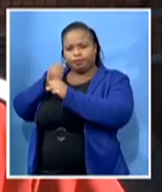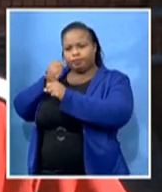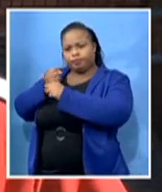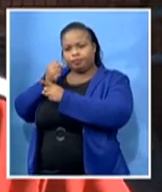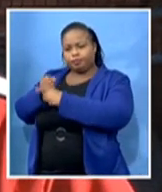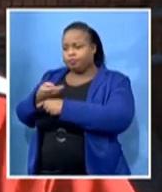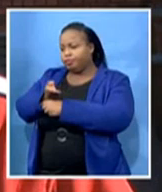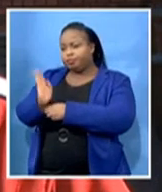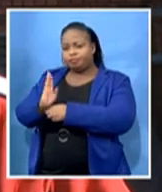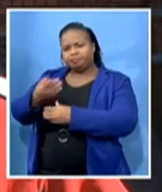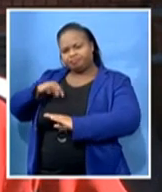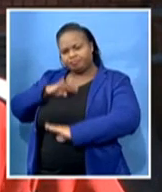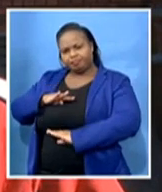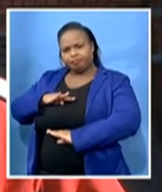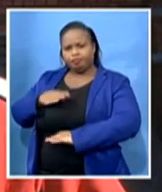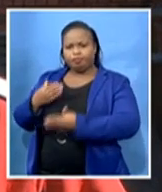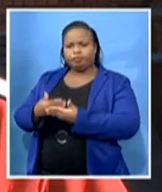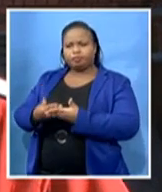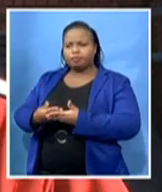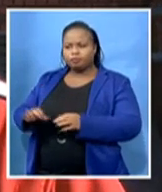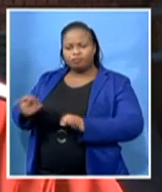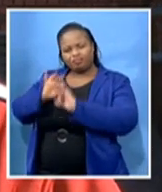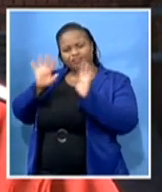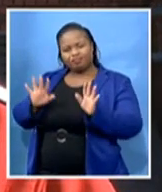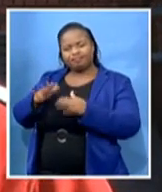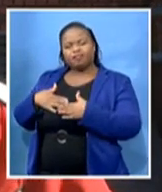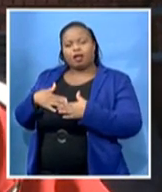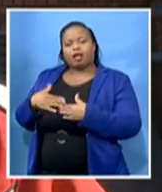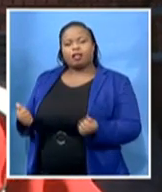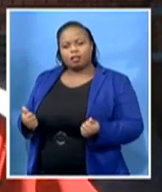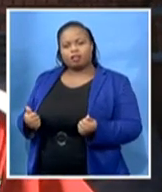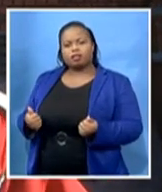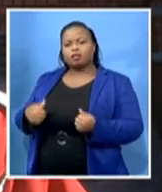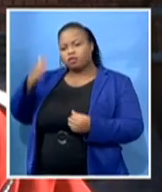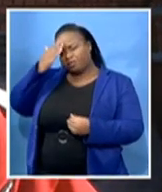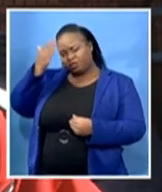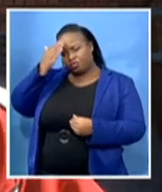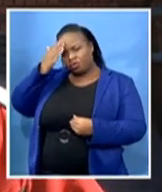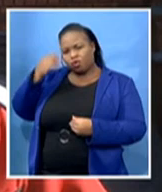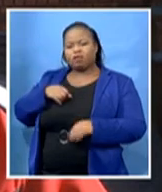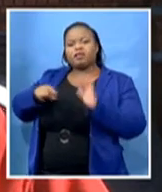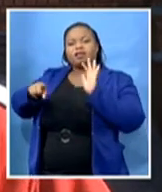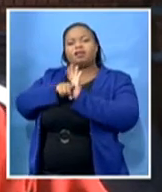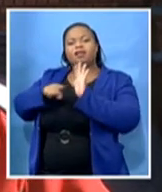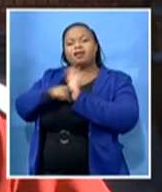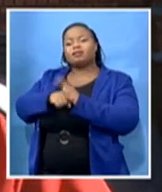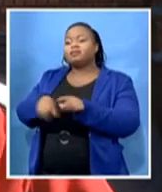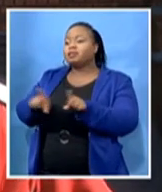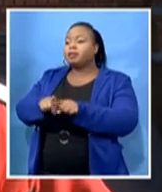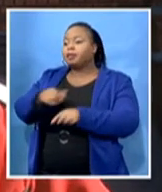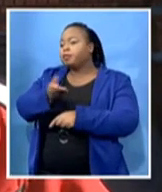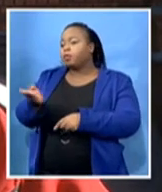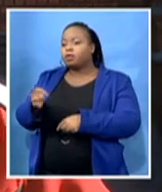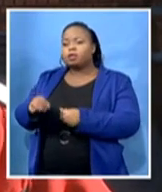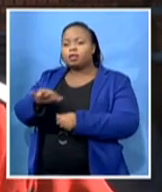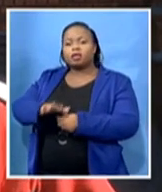are clear, they have been cleared of the virus, that including the hospital, the areas affected are safe for workers to come